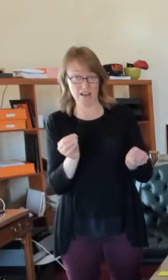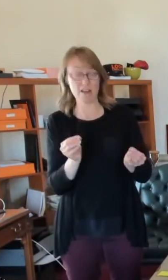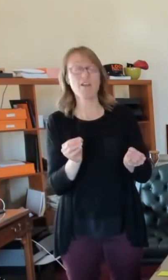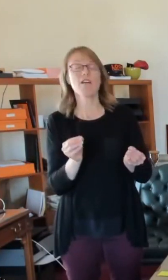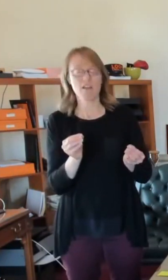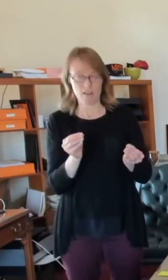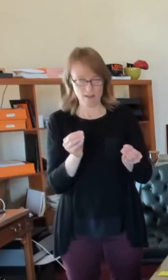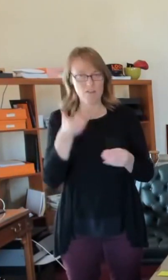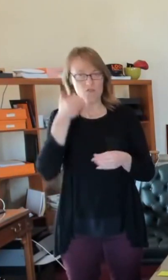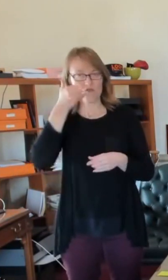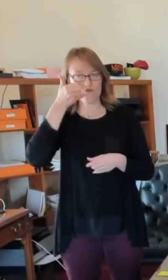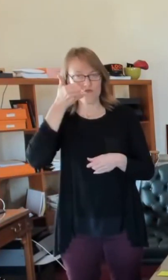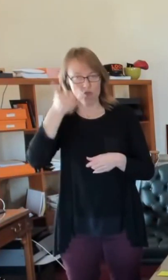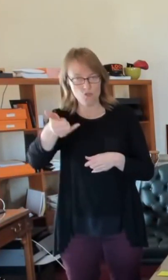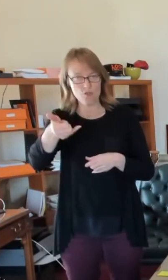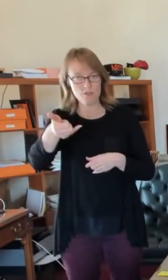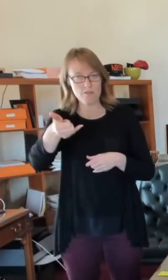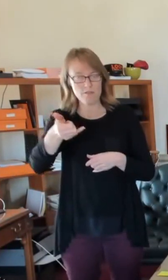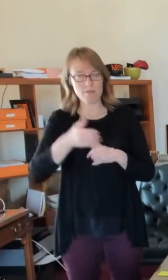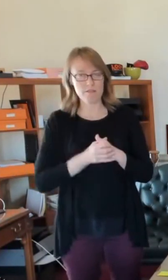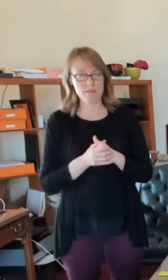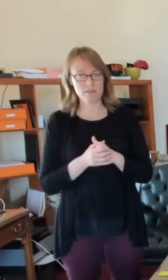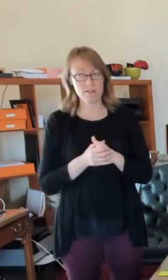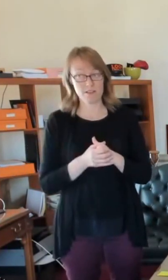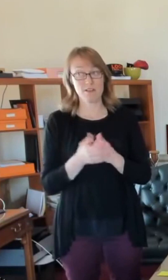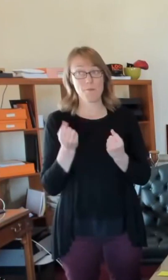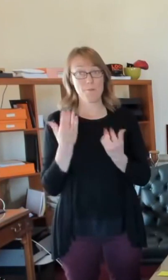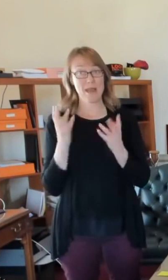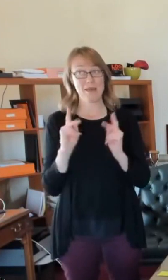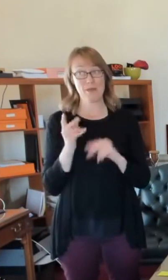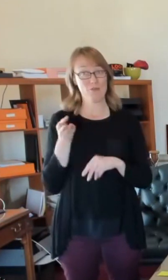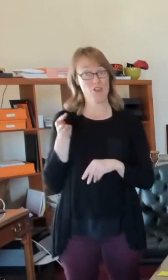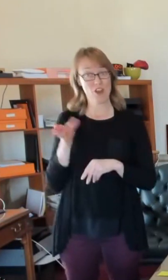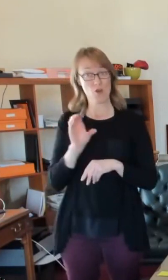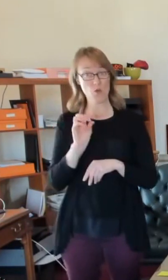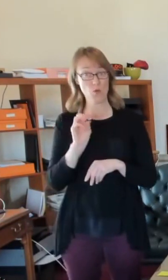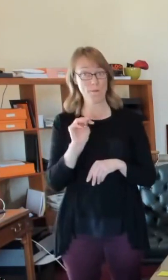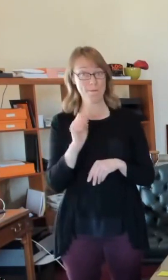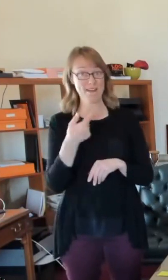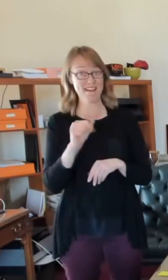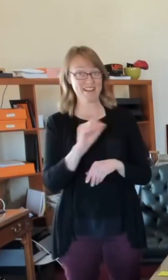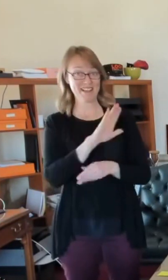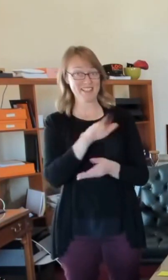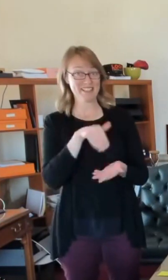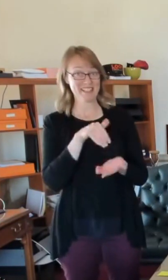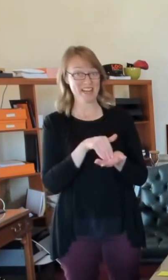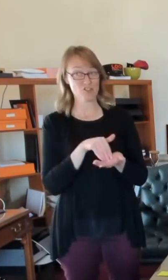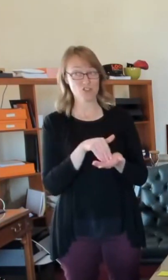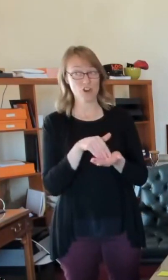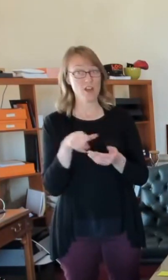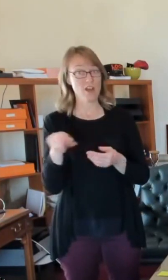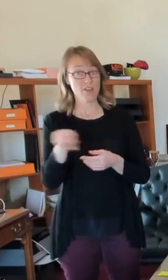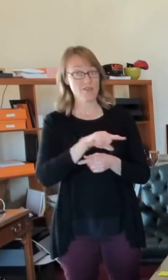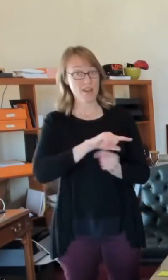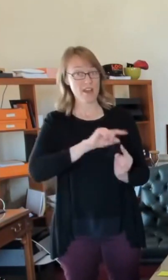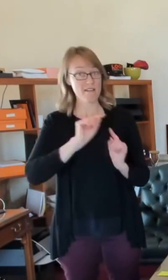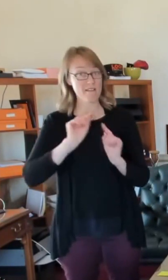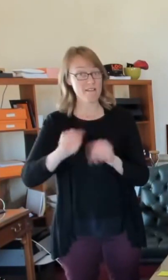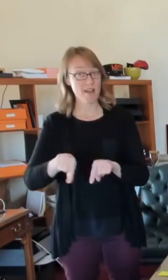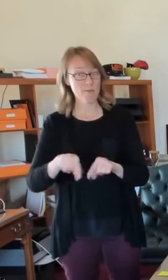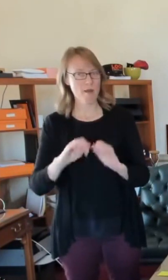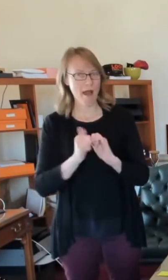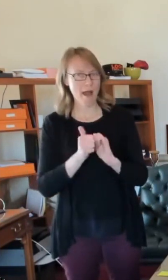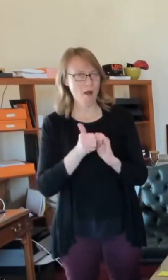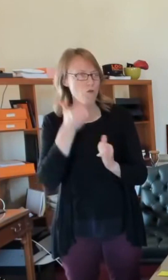people who were there on Saturday, this past Saturday at the Omega Center, who had received phone calls. So phone calls are